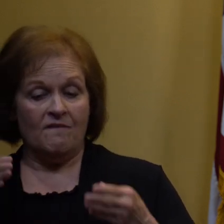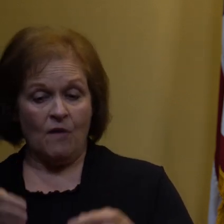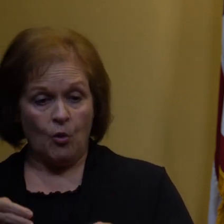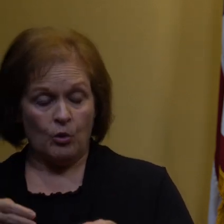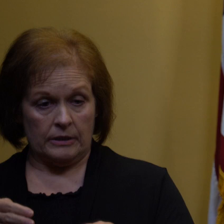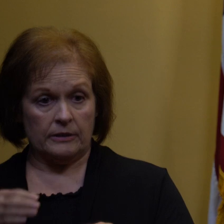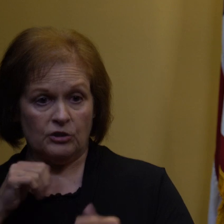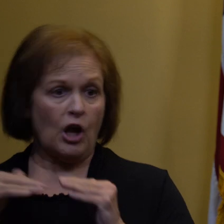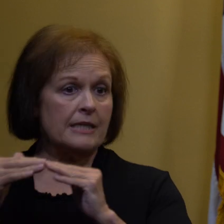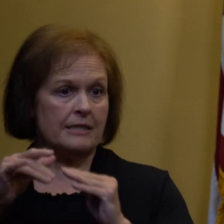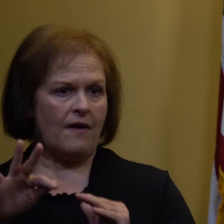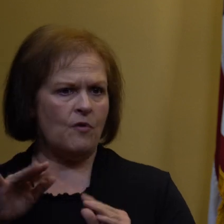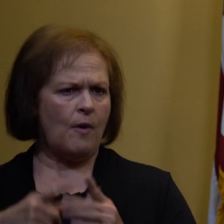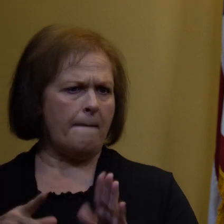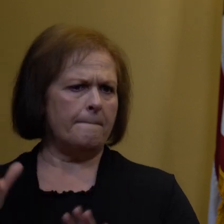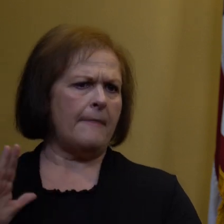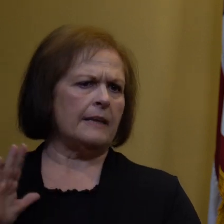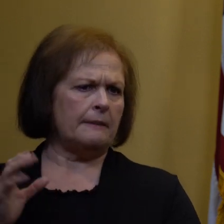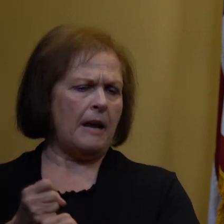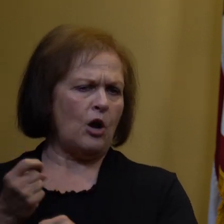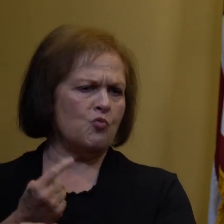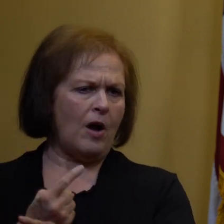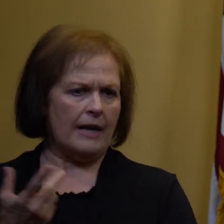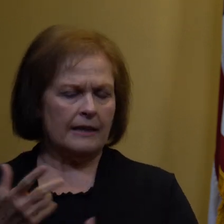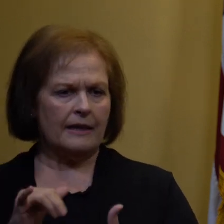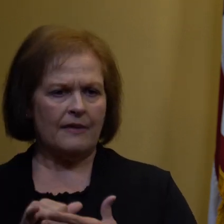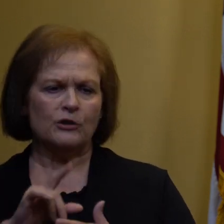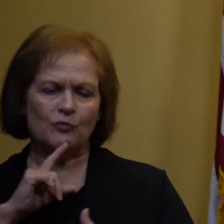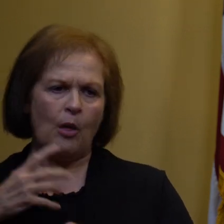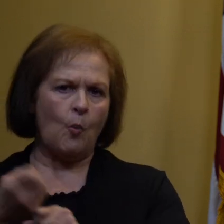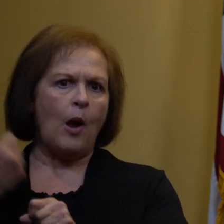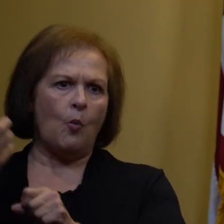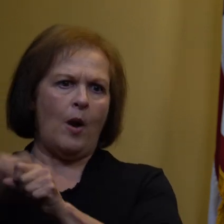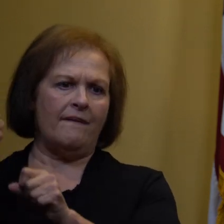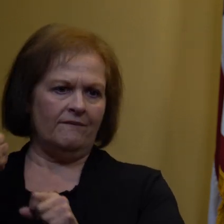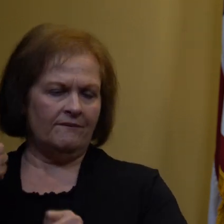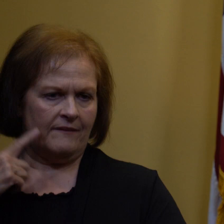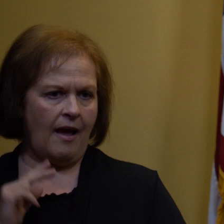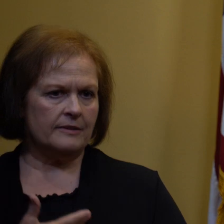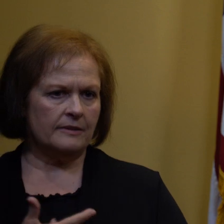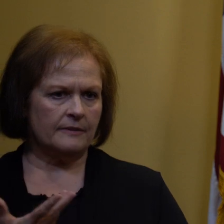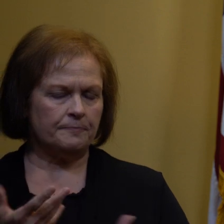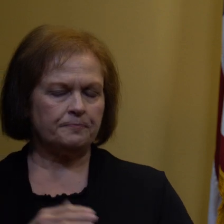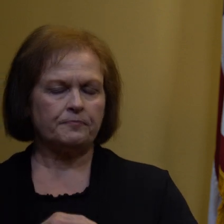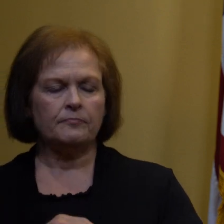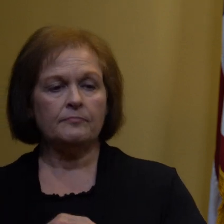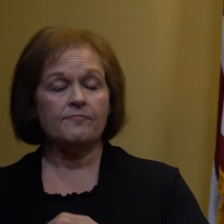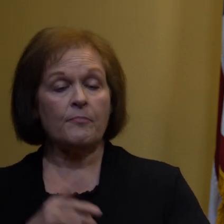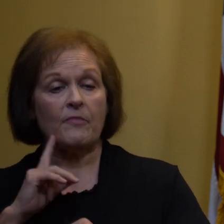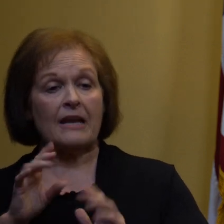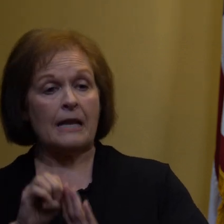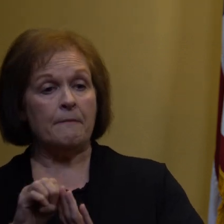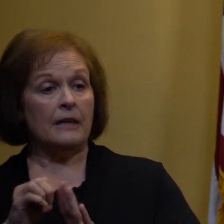on an injustice of the past and make it right. So this was a win-win-win. In certain